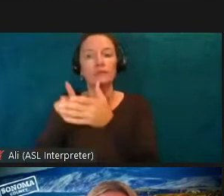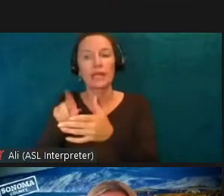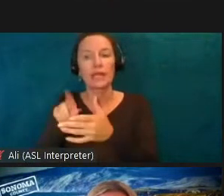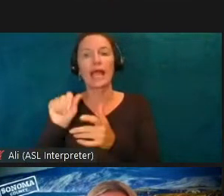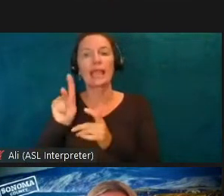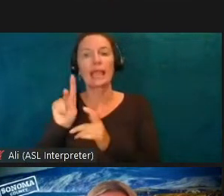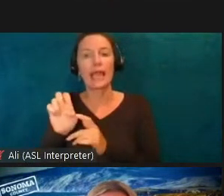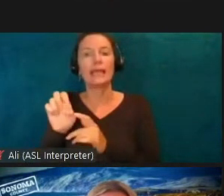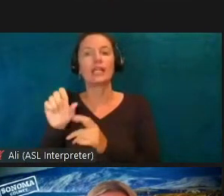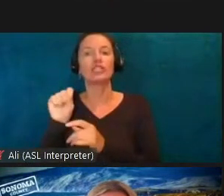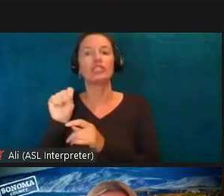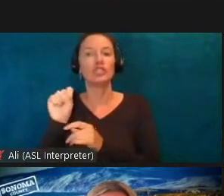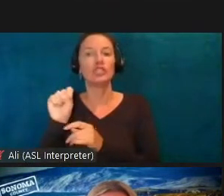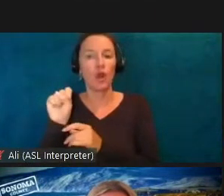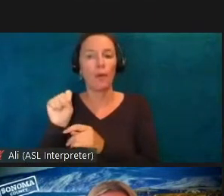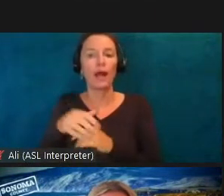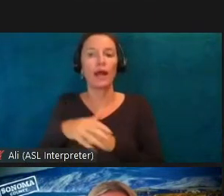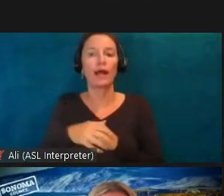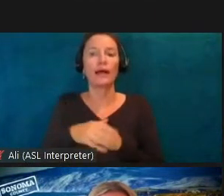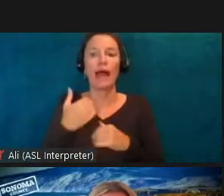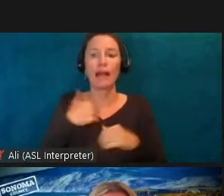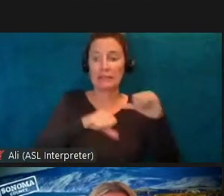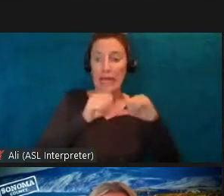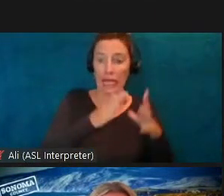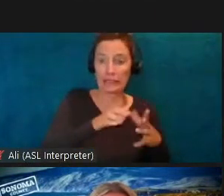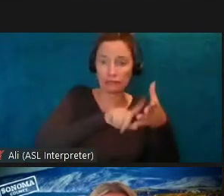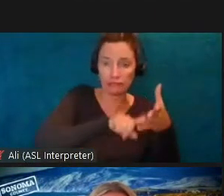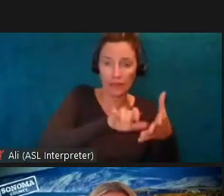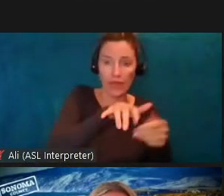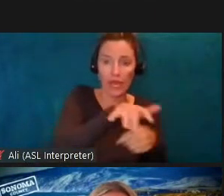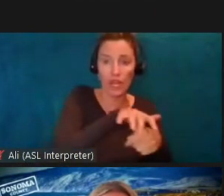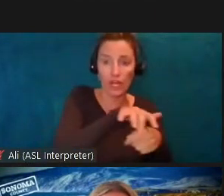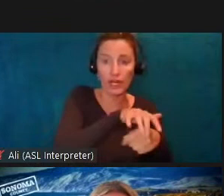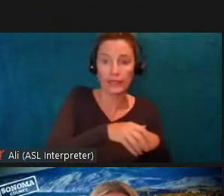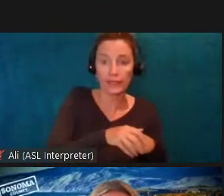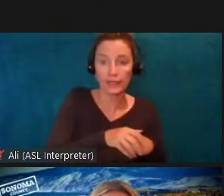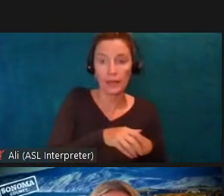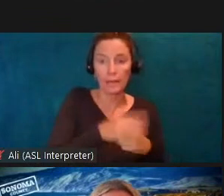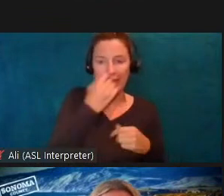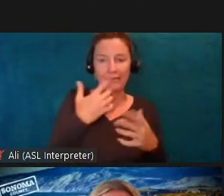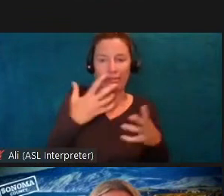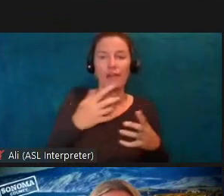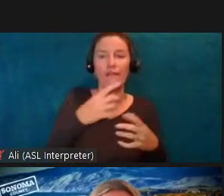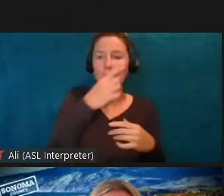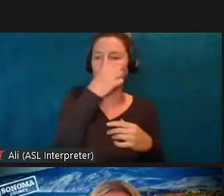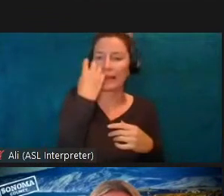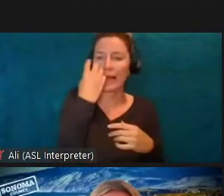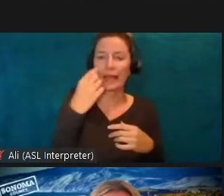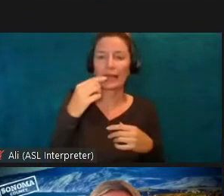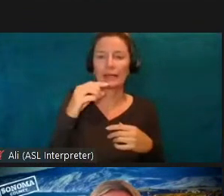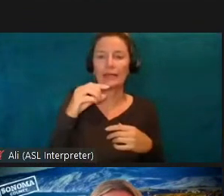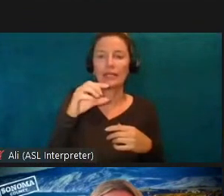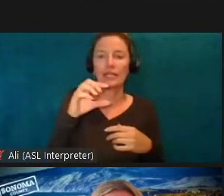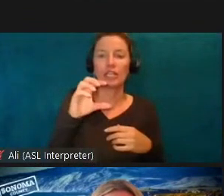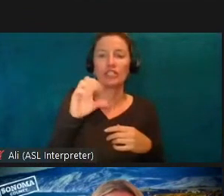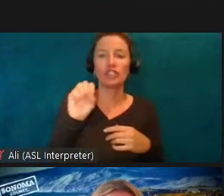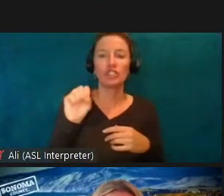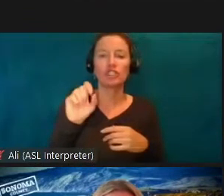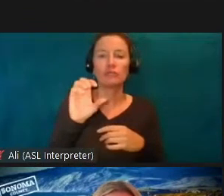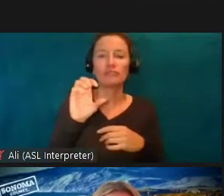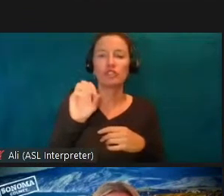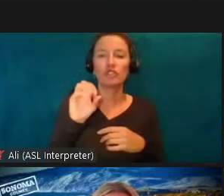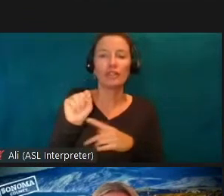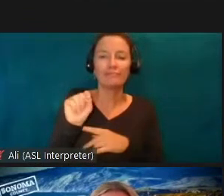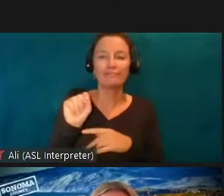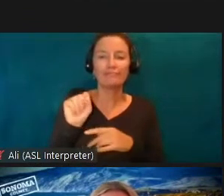scientists, kind of looking at not only the impact of the black soot from the fire getting into our water supply, but also the